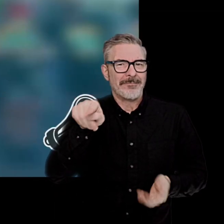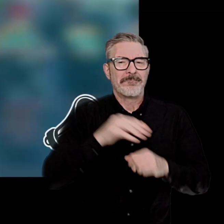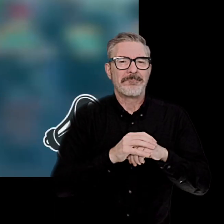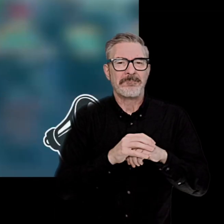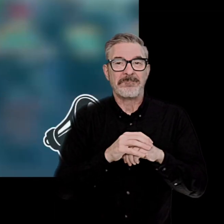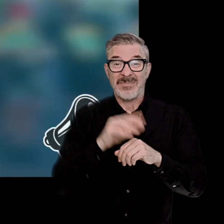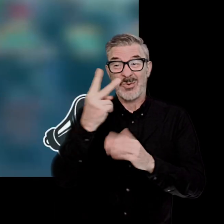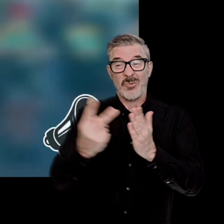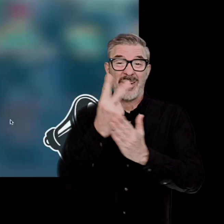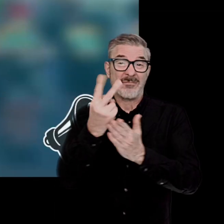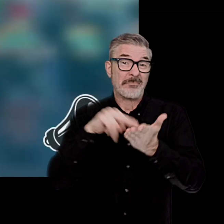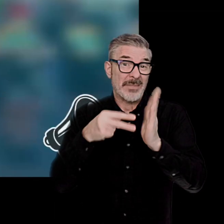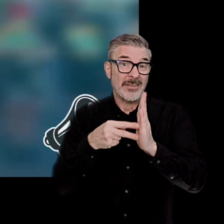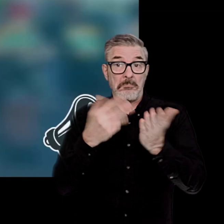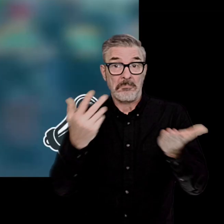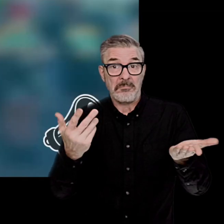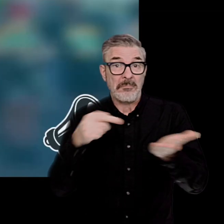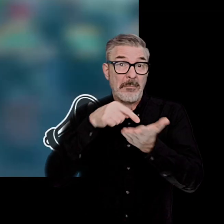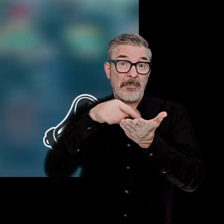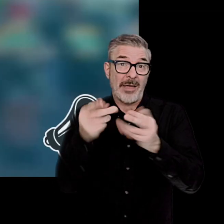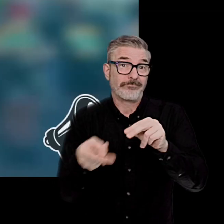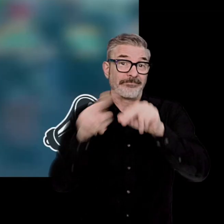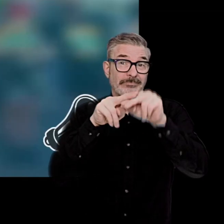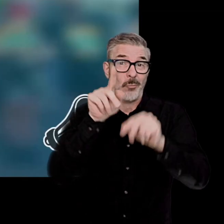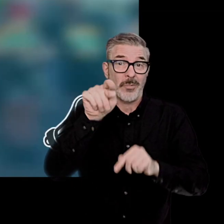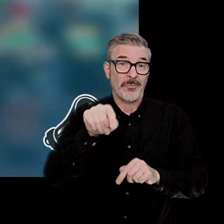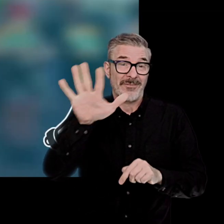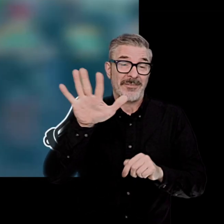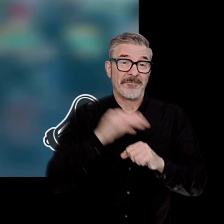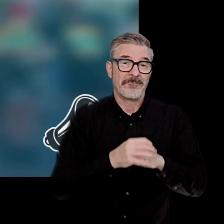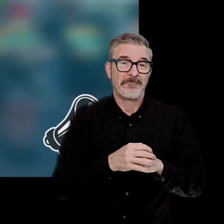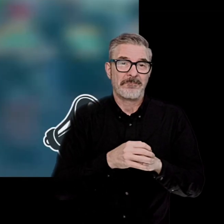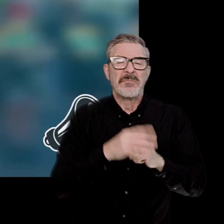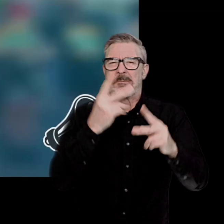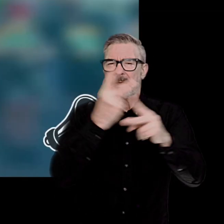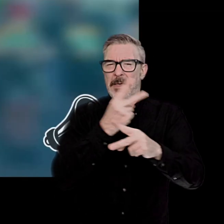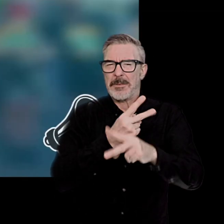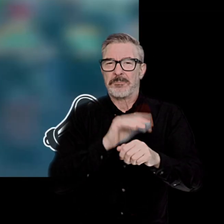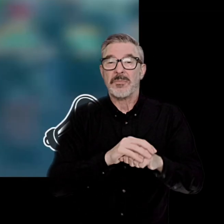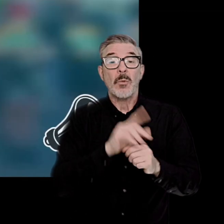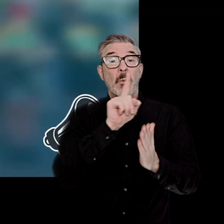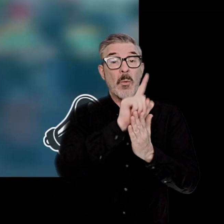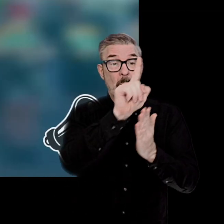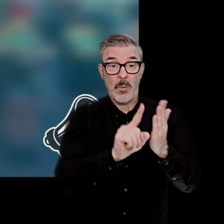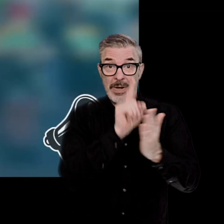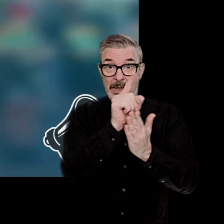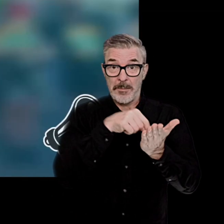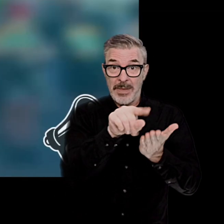And you could see there, so 18 would be the 1, and 0.5 would be half of 18.